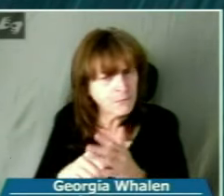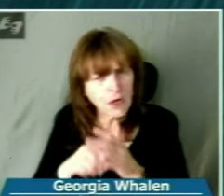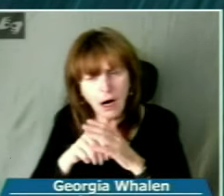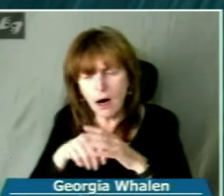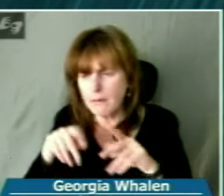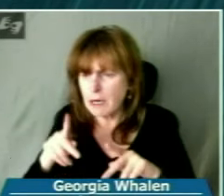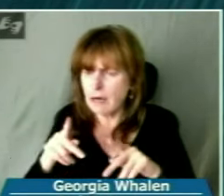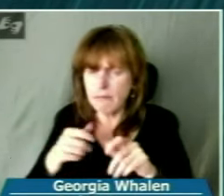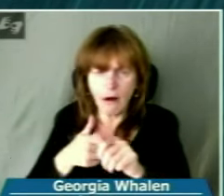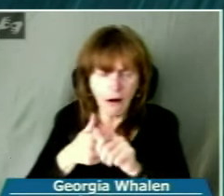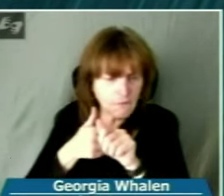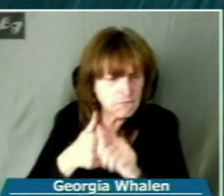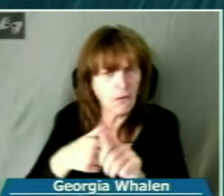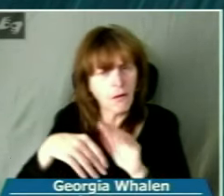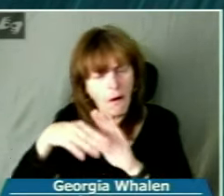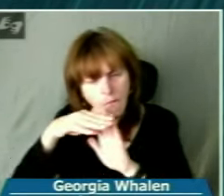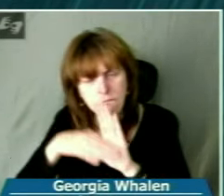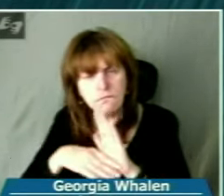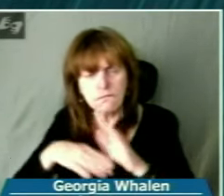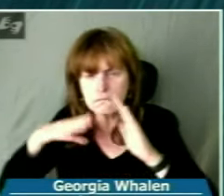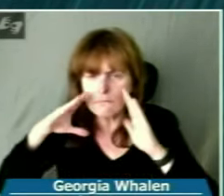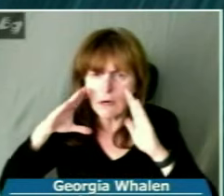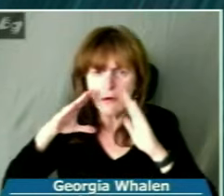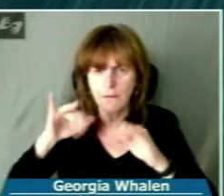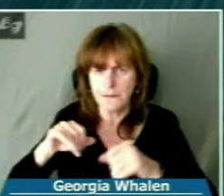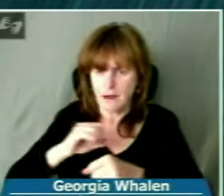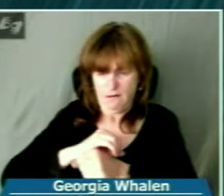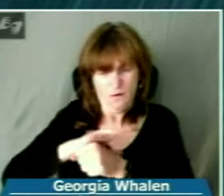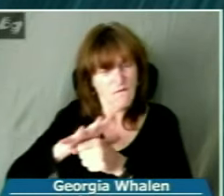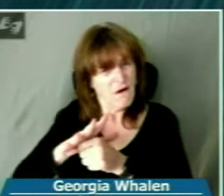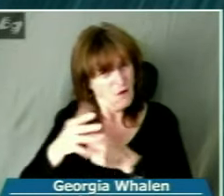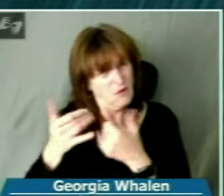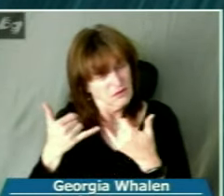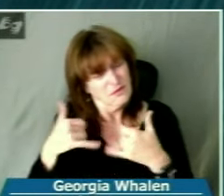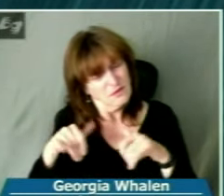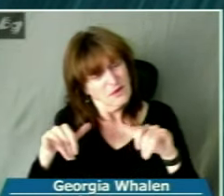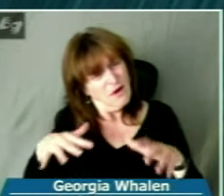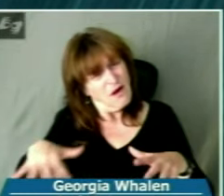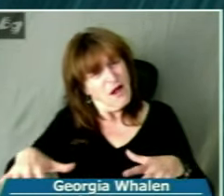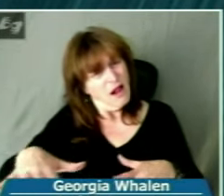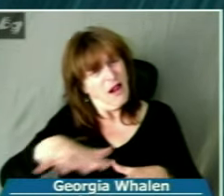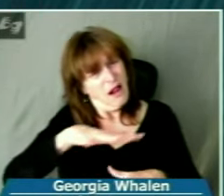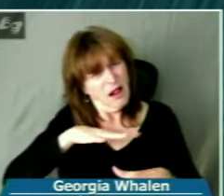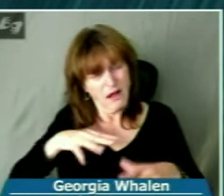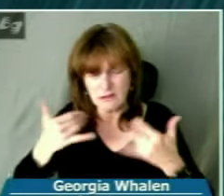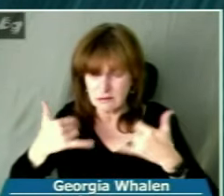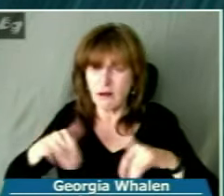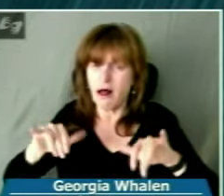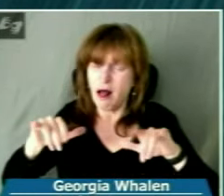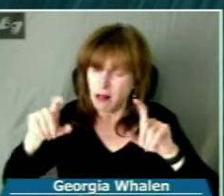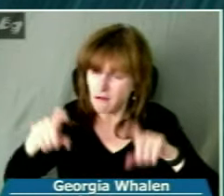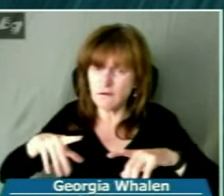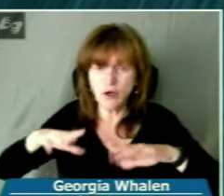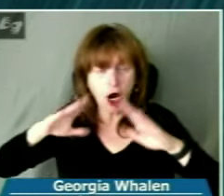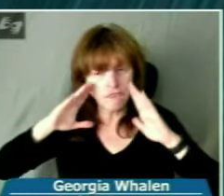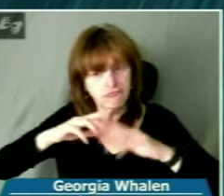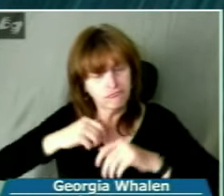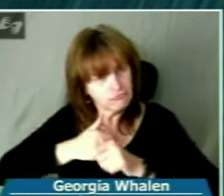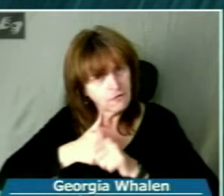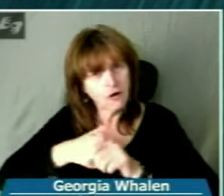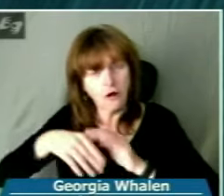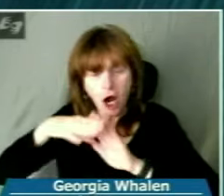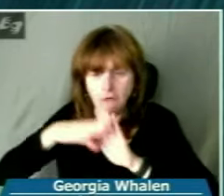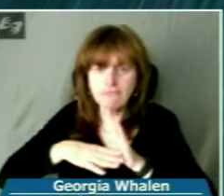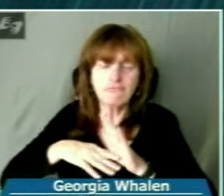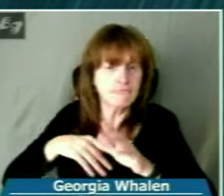the virus that's still in our community and still needs to be, we still need to be mindful that the spread can continue, even though,